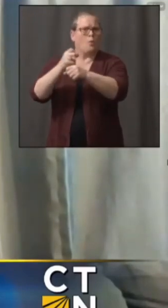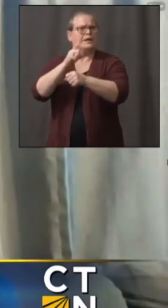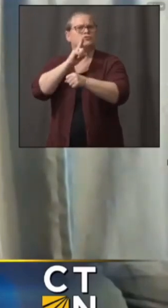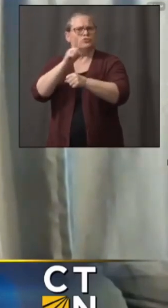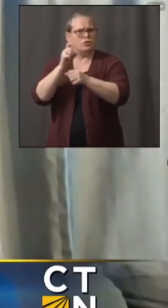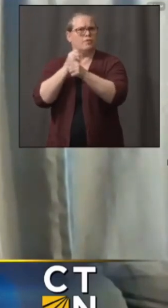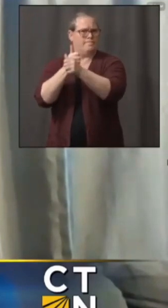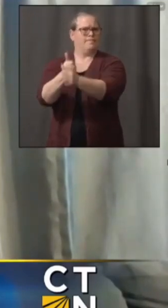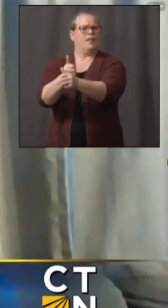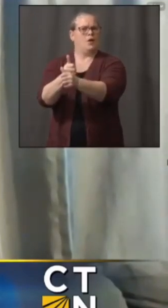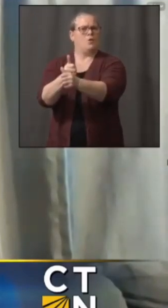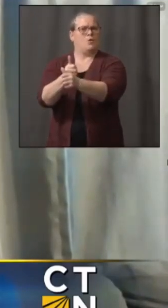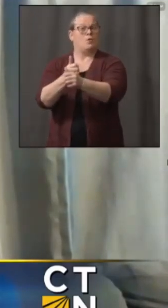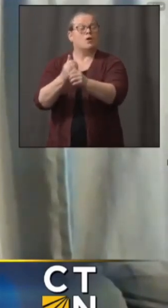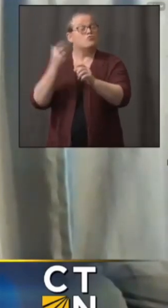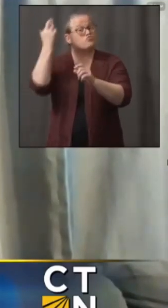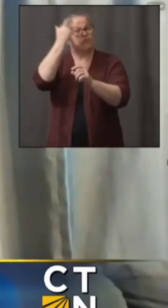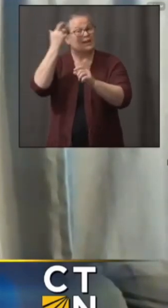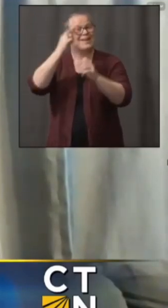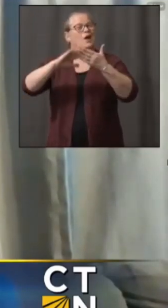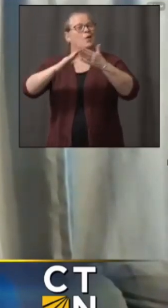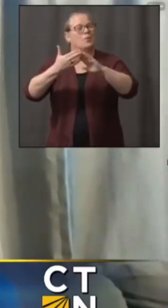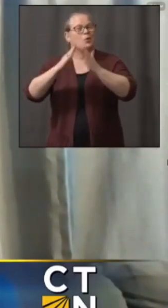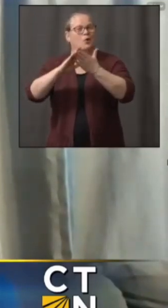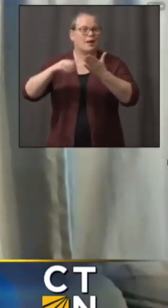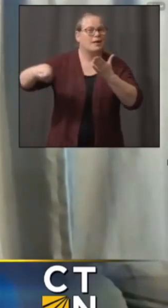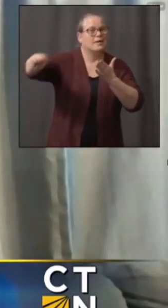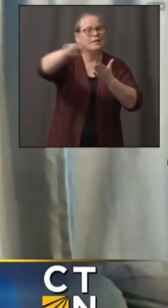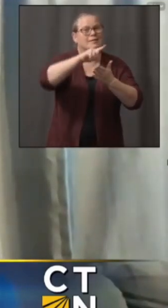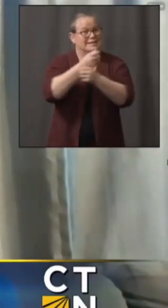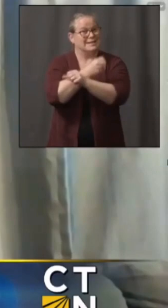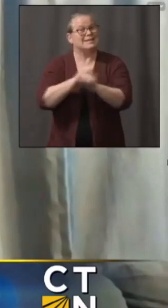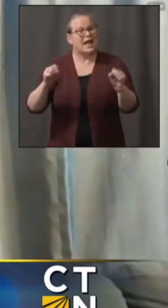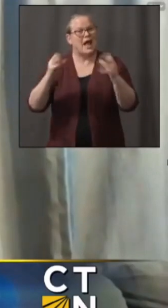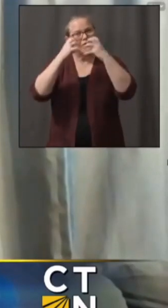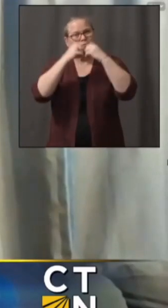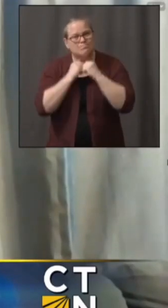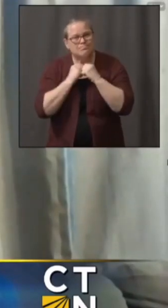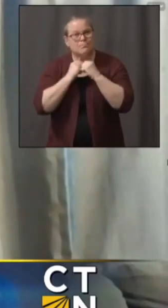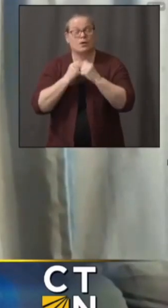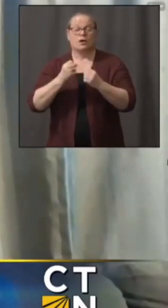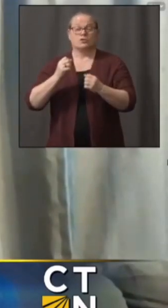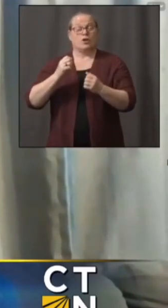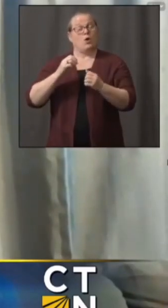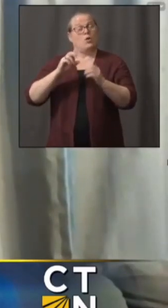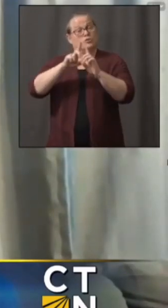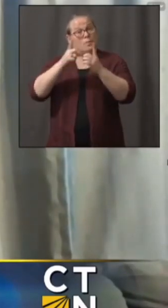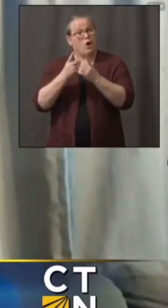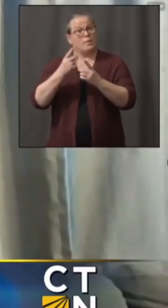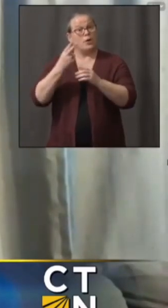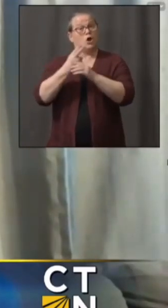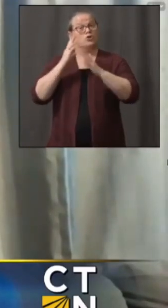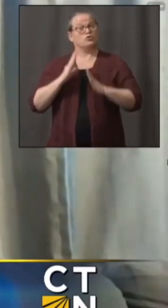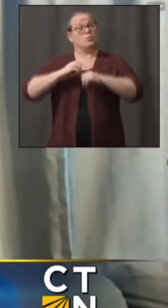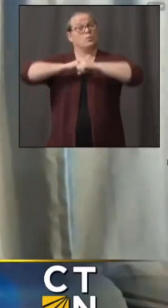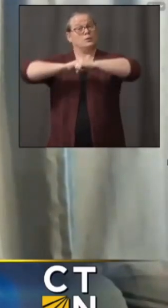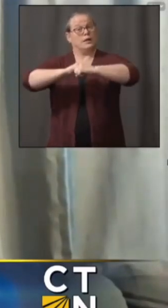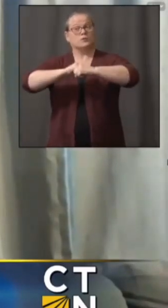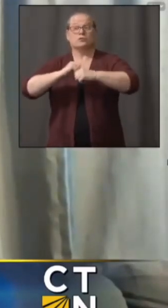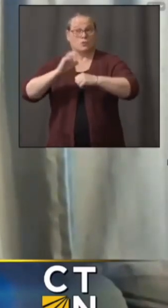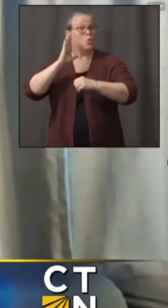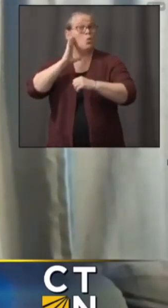rules and to keep their communities safe. And so we're happy to do our part at Consumer Protection. And when somebody who has a permit from us